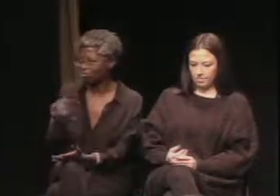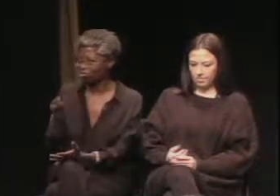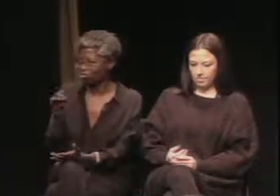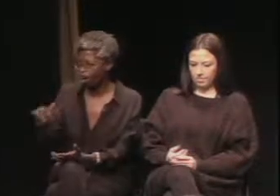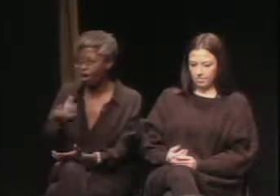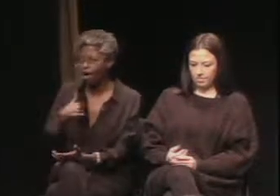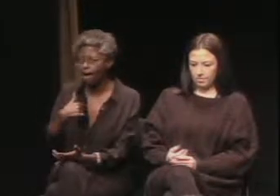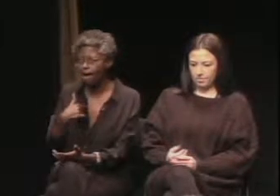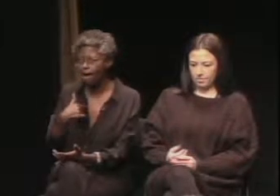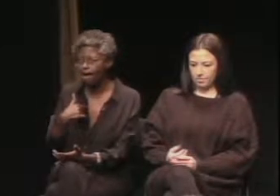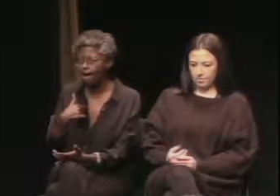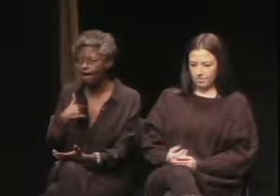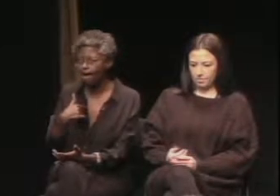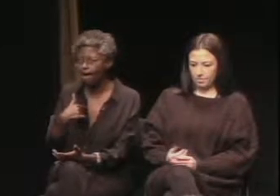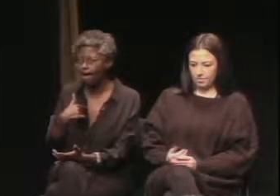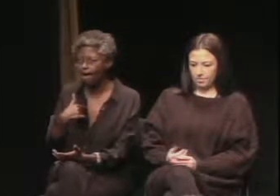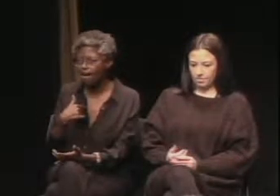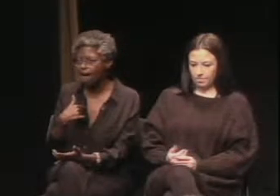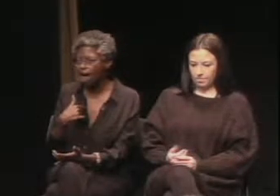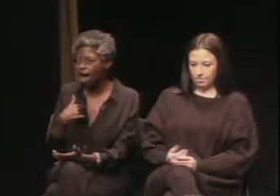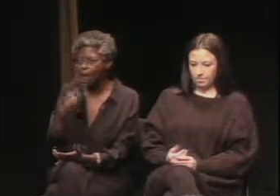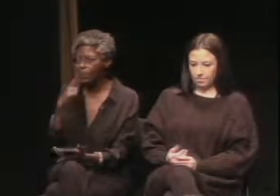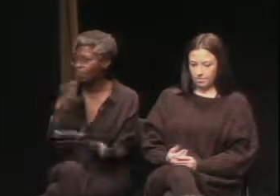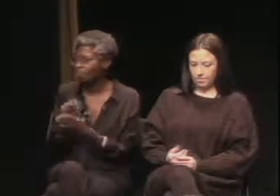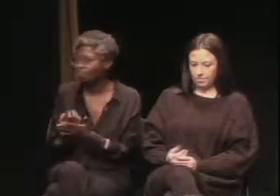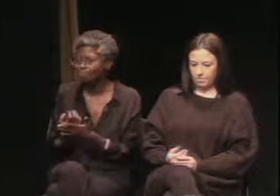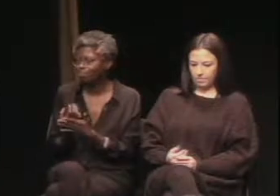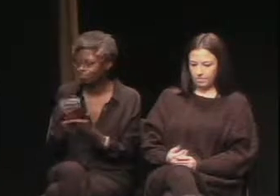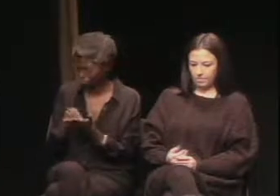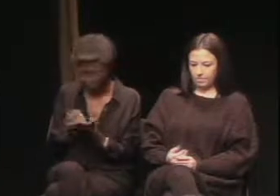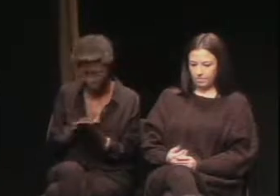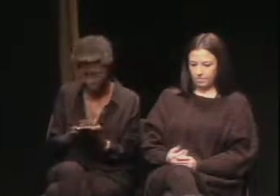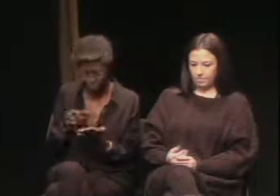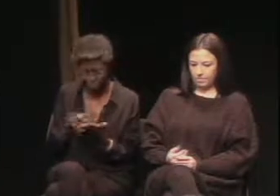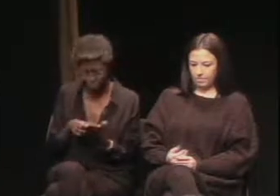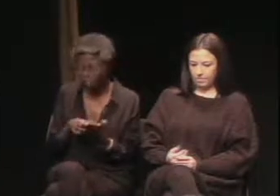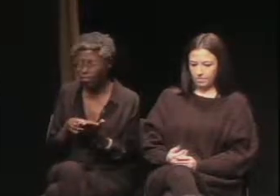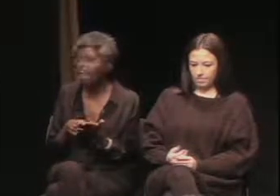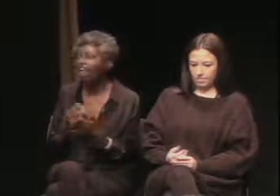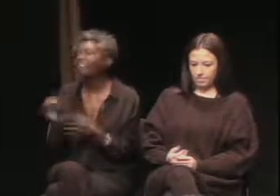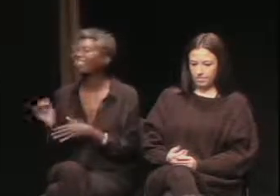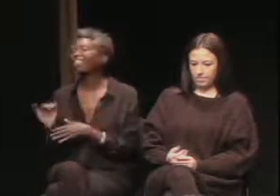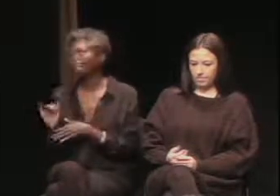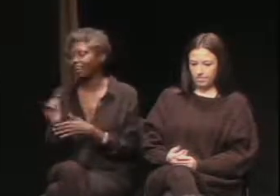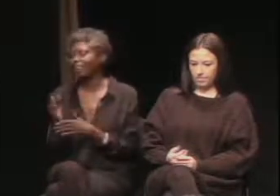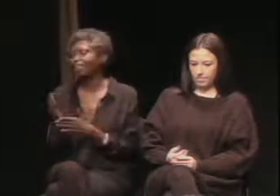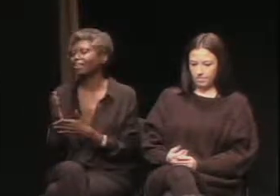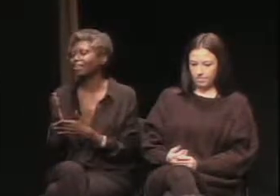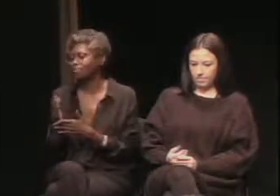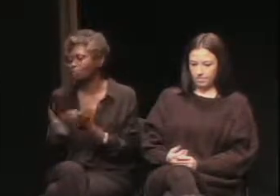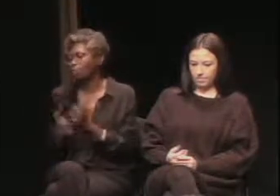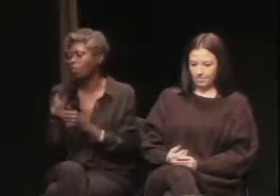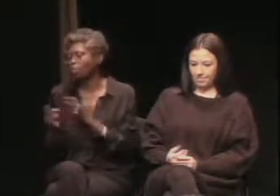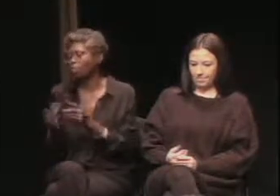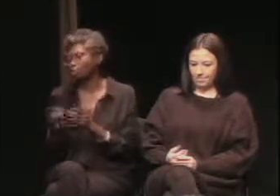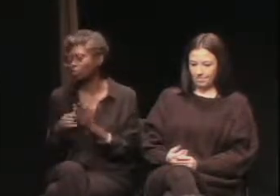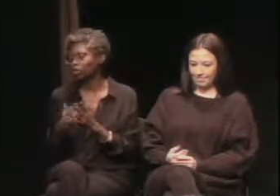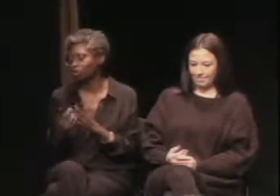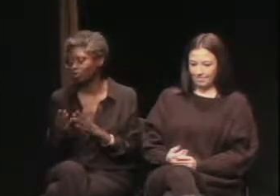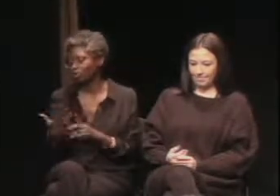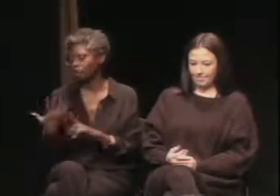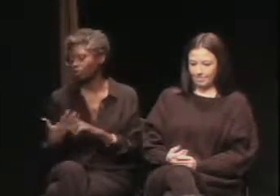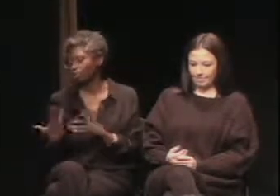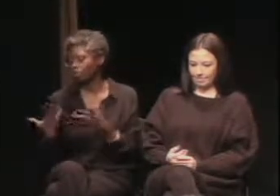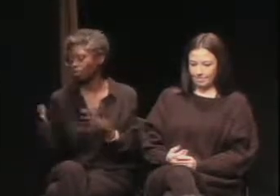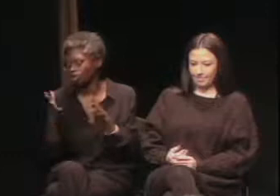I would, I mean, I would document, I was, you know, like most people with journals, I did it for like 5 months straight and then I put it down.